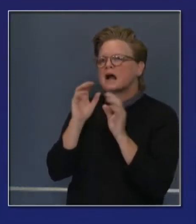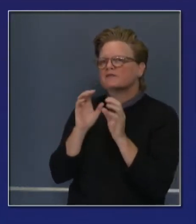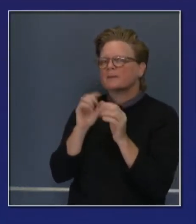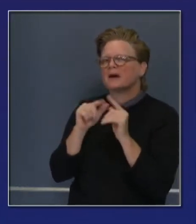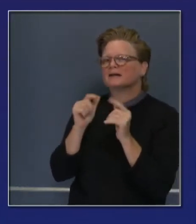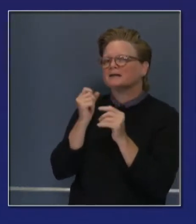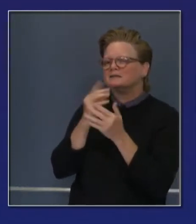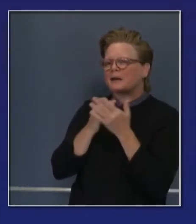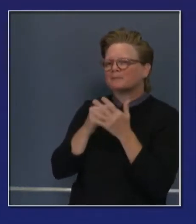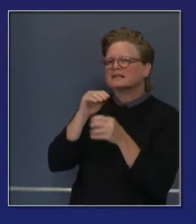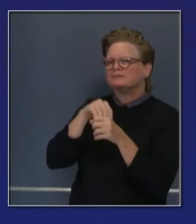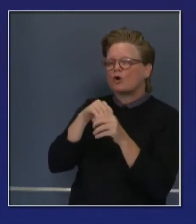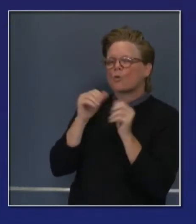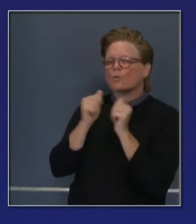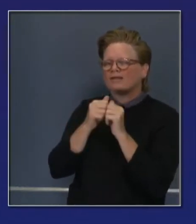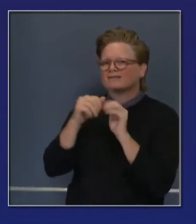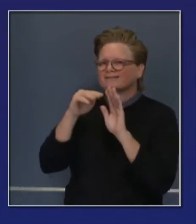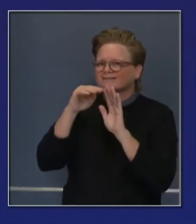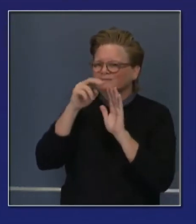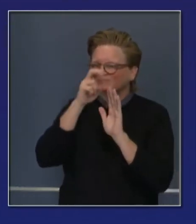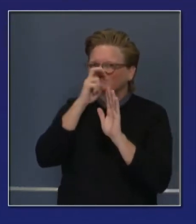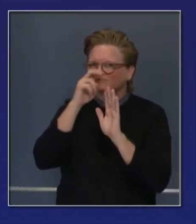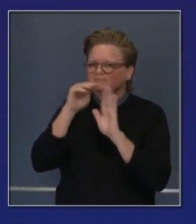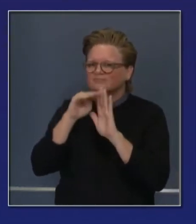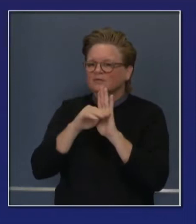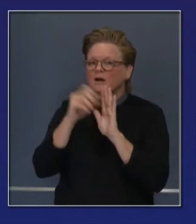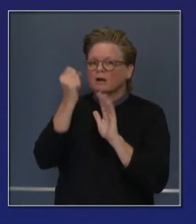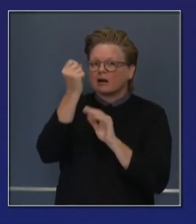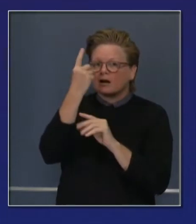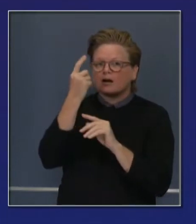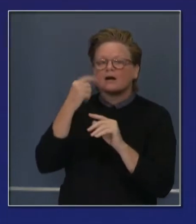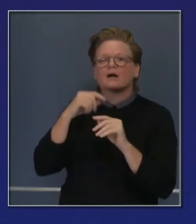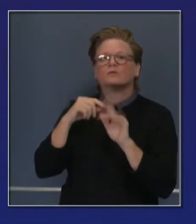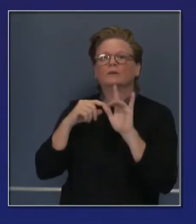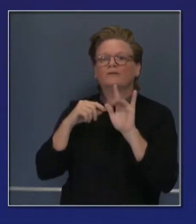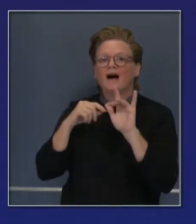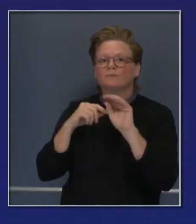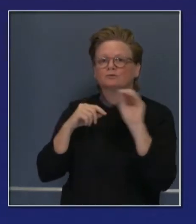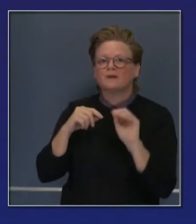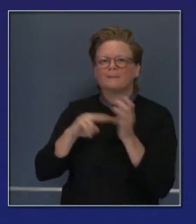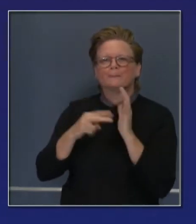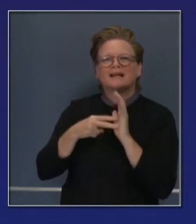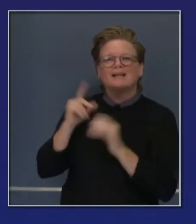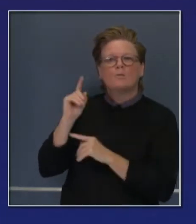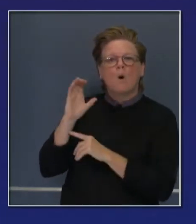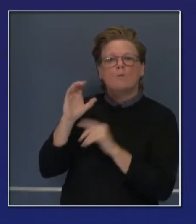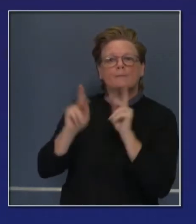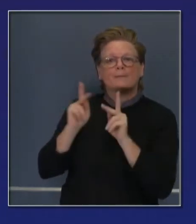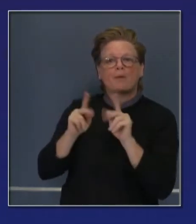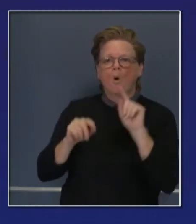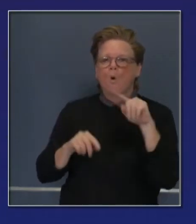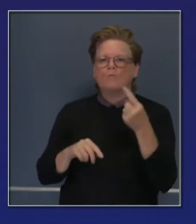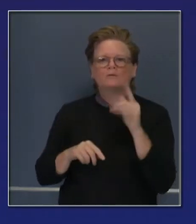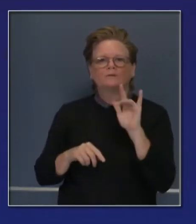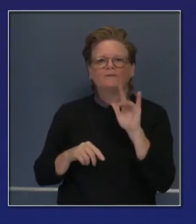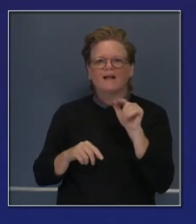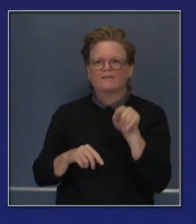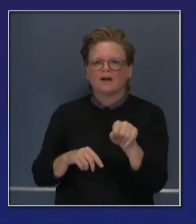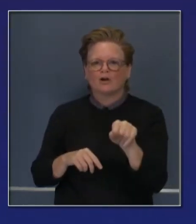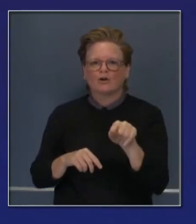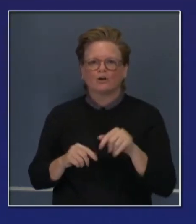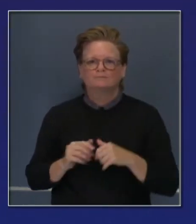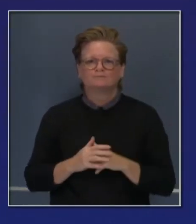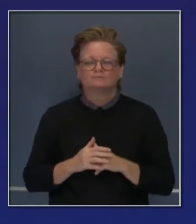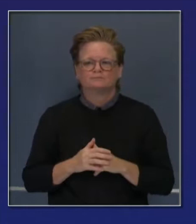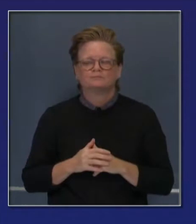of those settings can begin to operate, and so forth. Getting into tier 3, the capacity